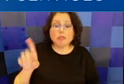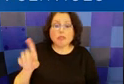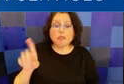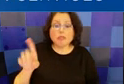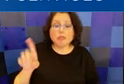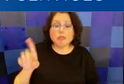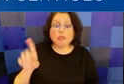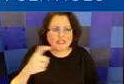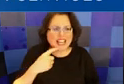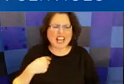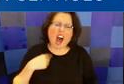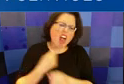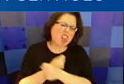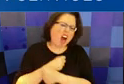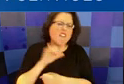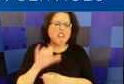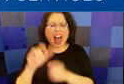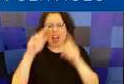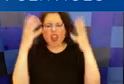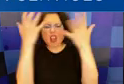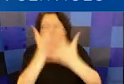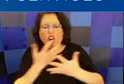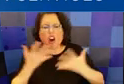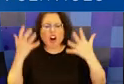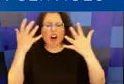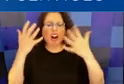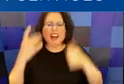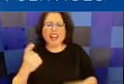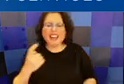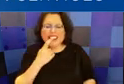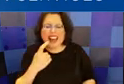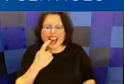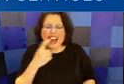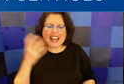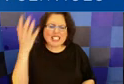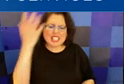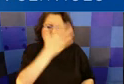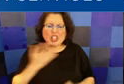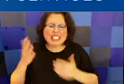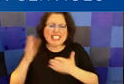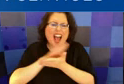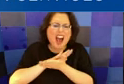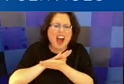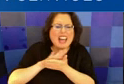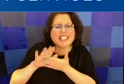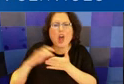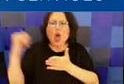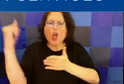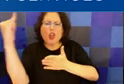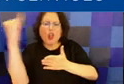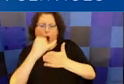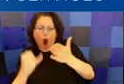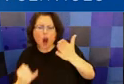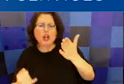look. The glass will make it much nicer. And I like the artistic reference to the Smithfield